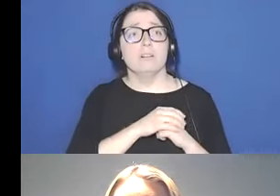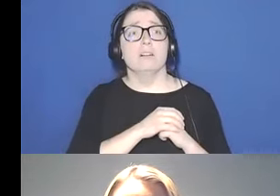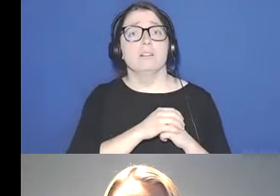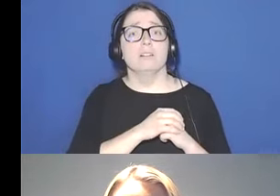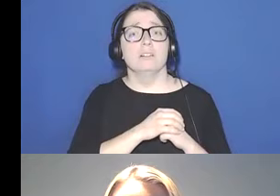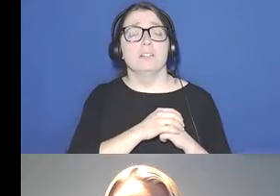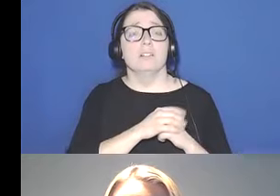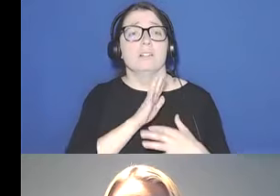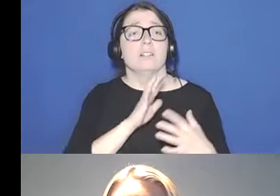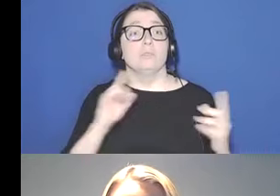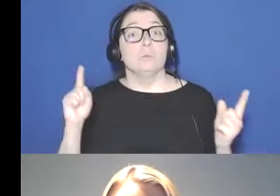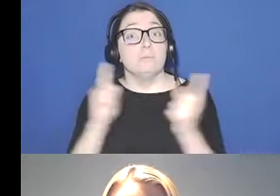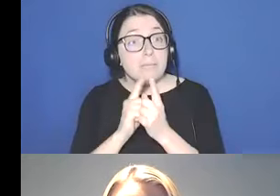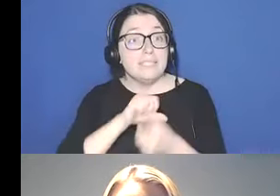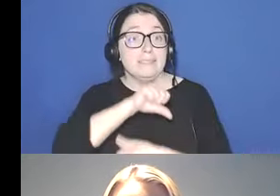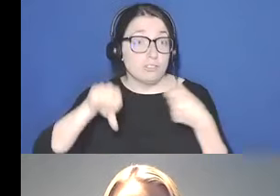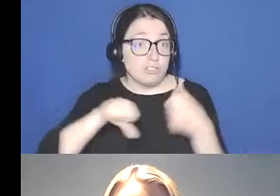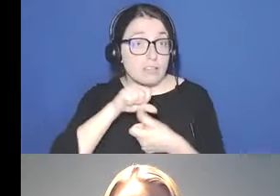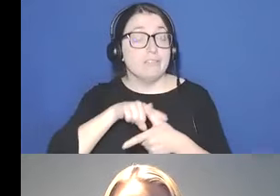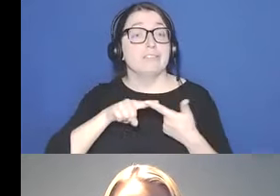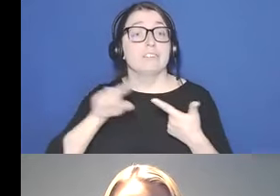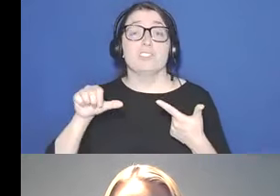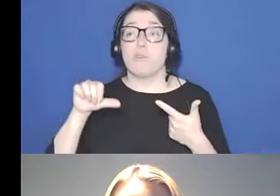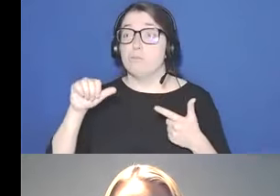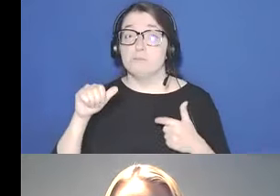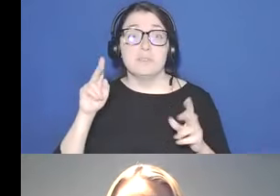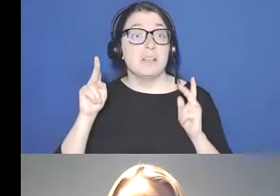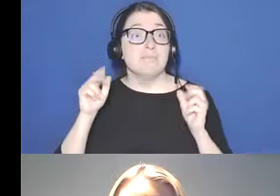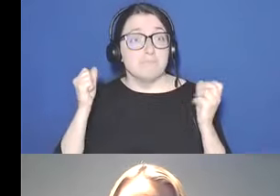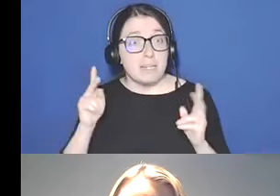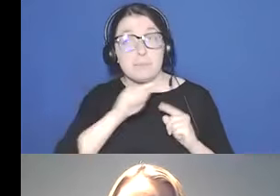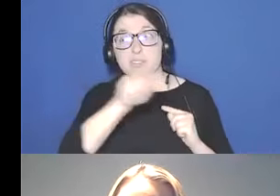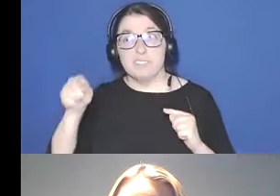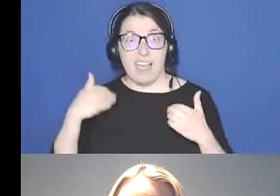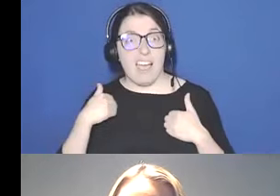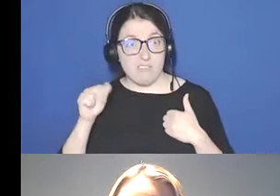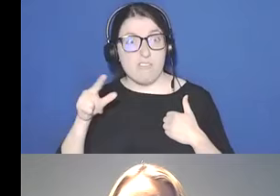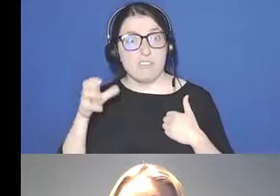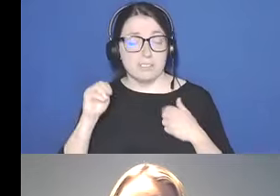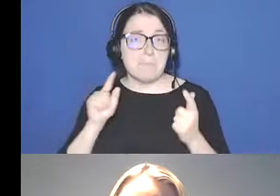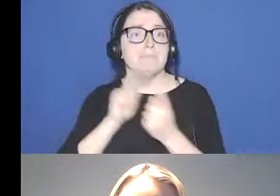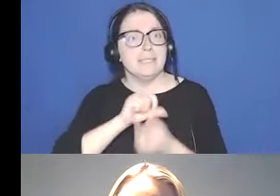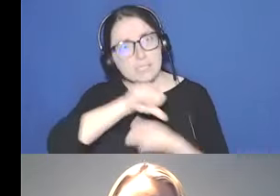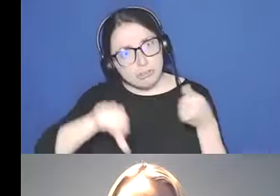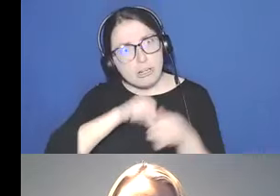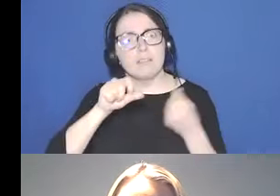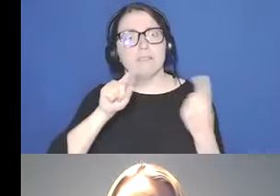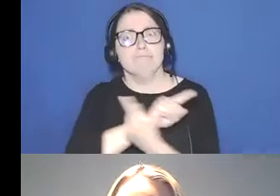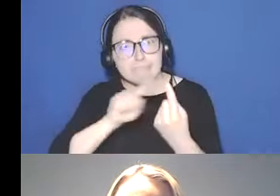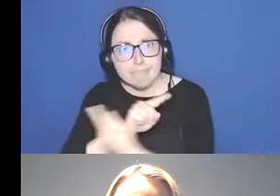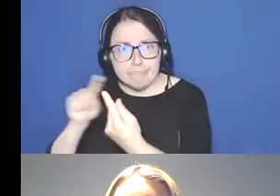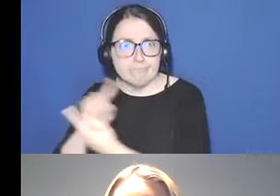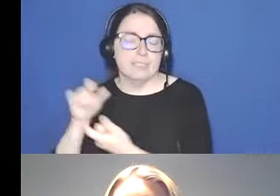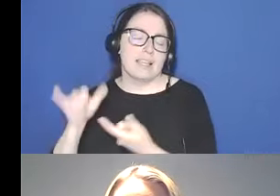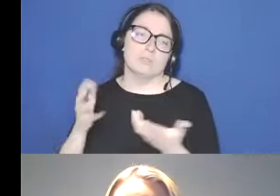share experiences with other autistic individuals. And this can have a really positive impact. Again, just identifying